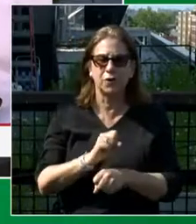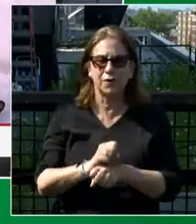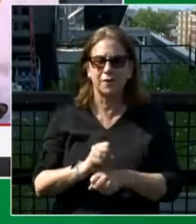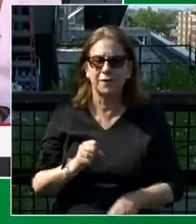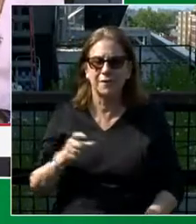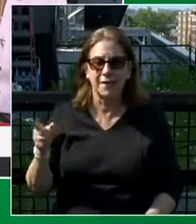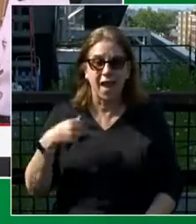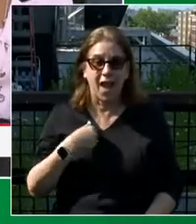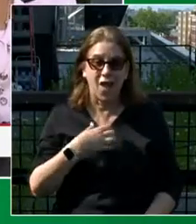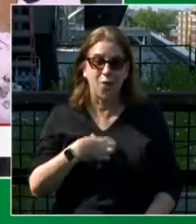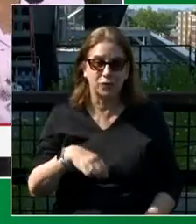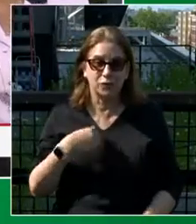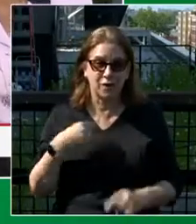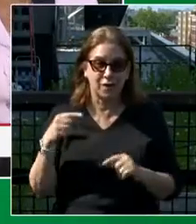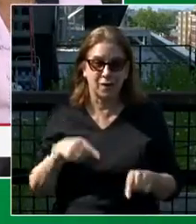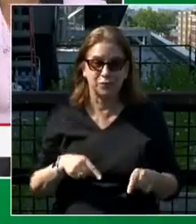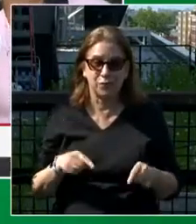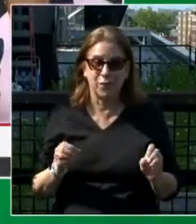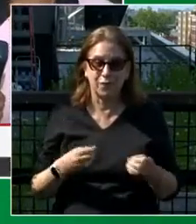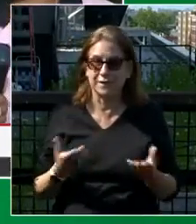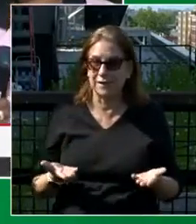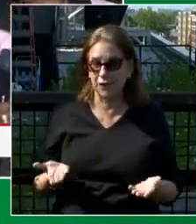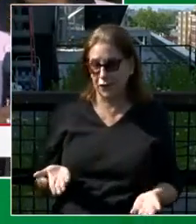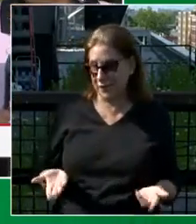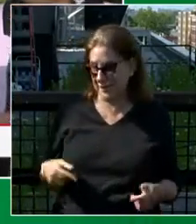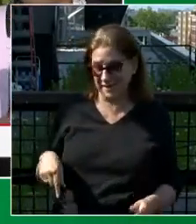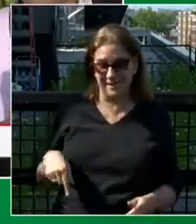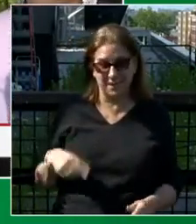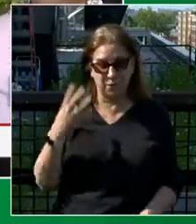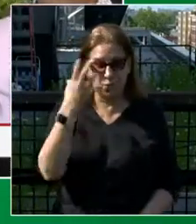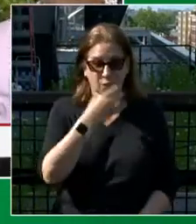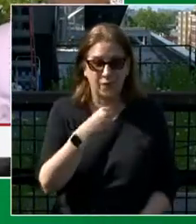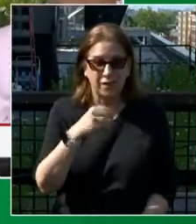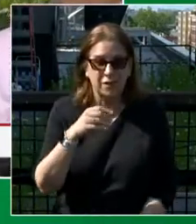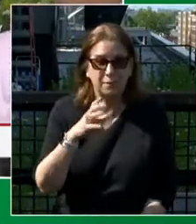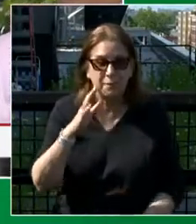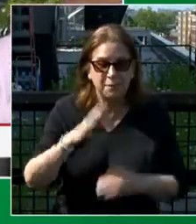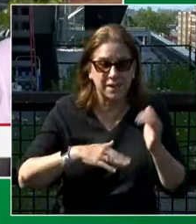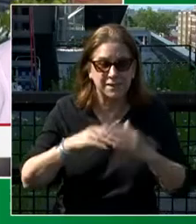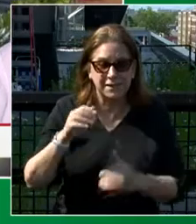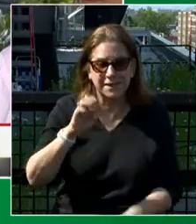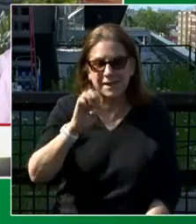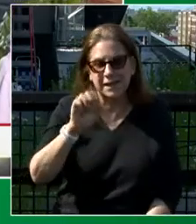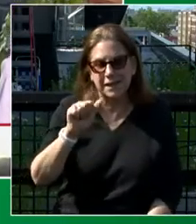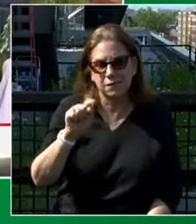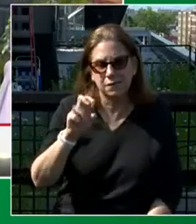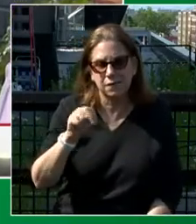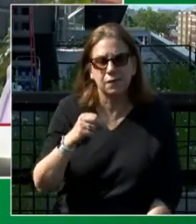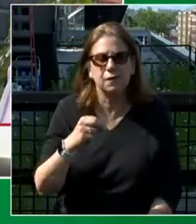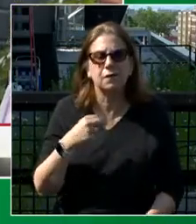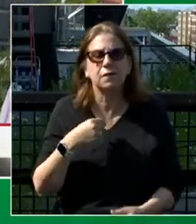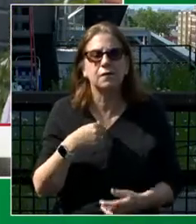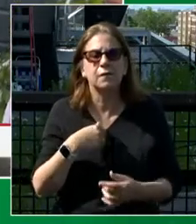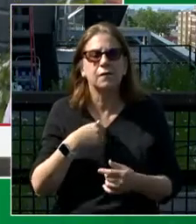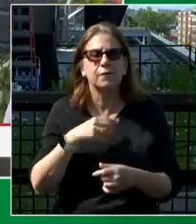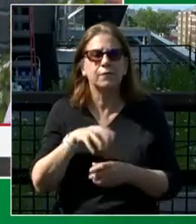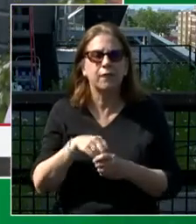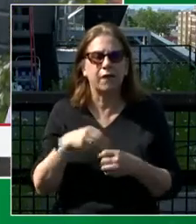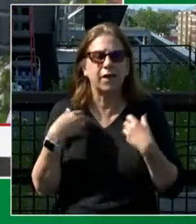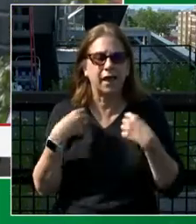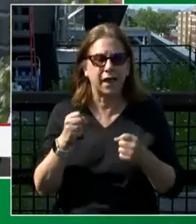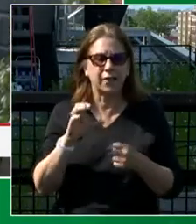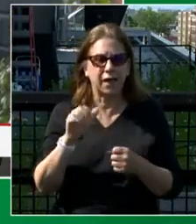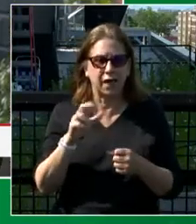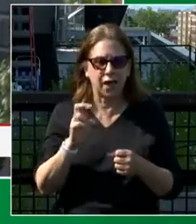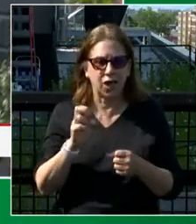the street from there. And as a healthcare organization, so Optum is part of United Health Group. And so as a healthcare organization, we know